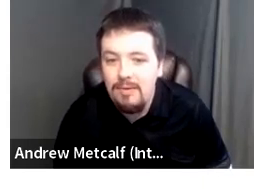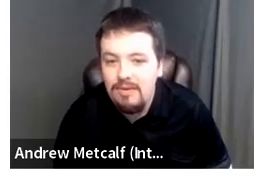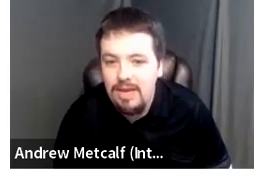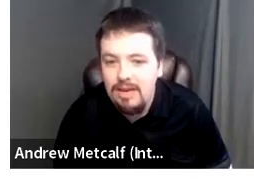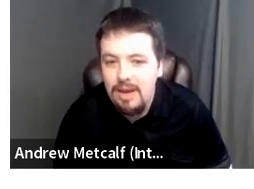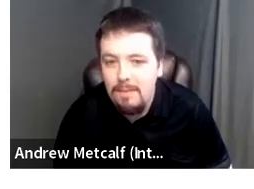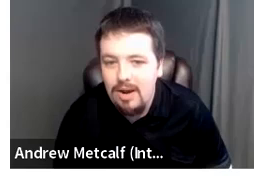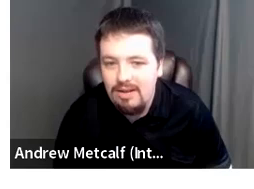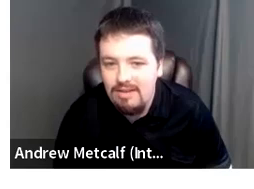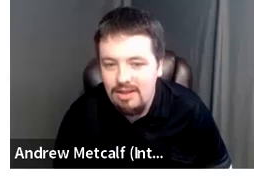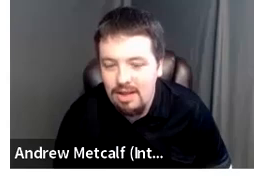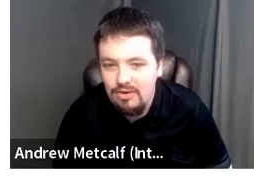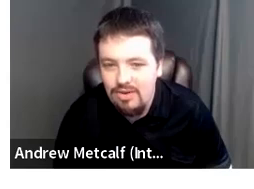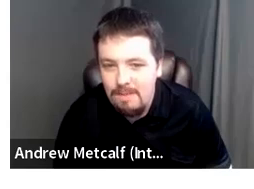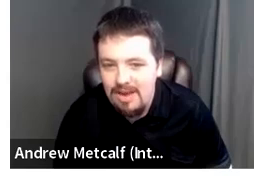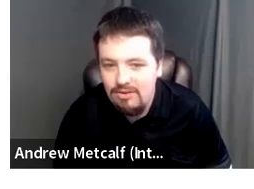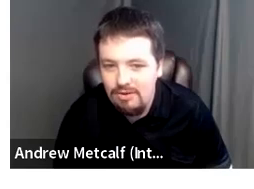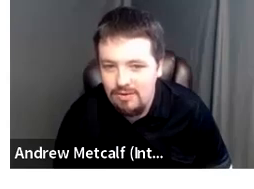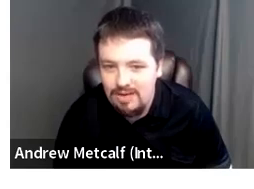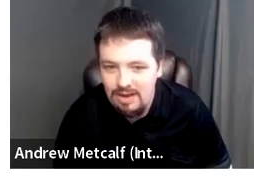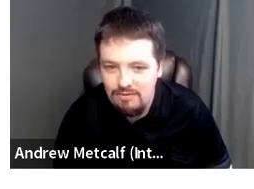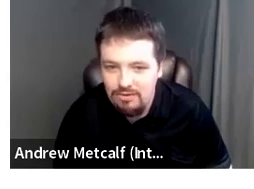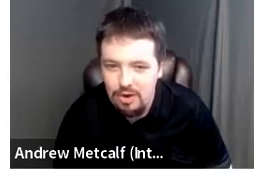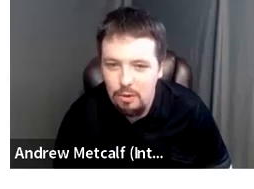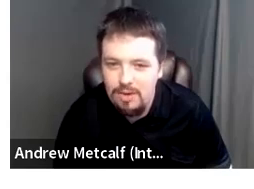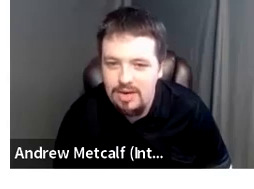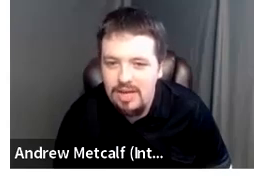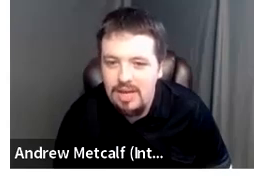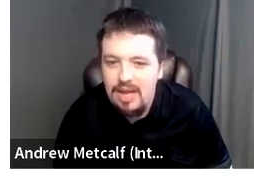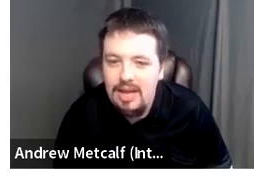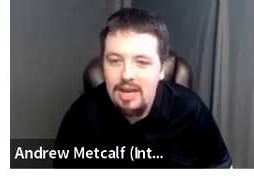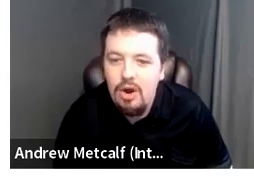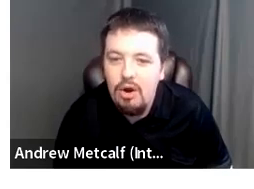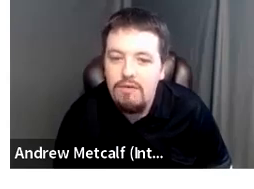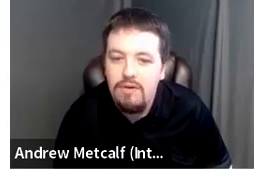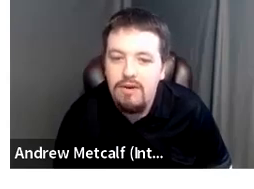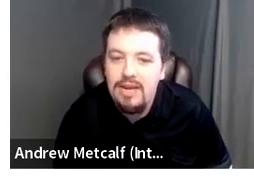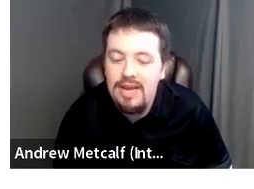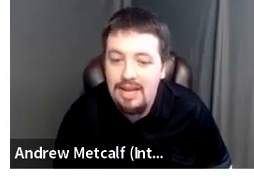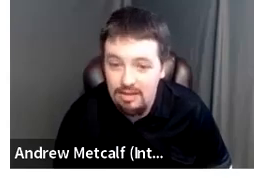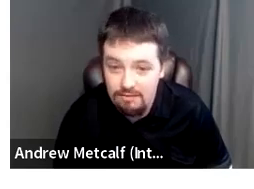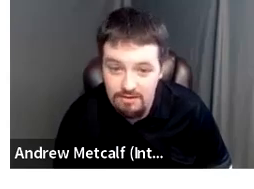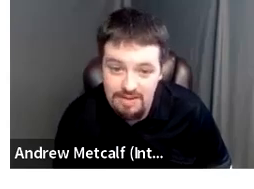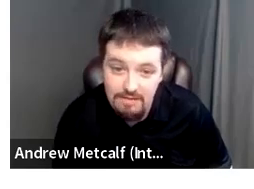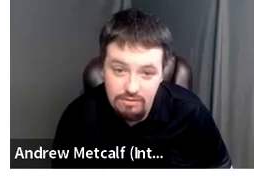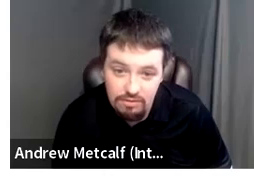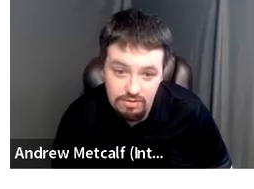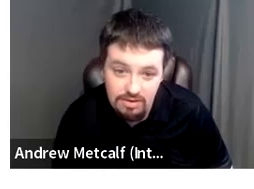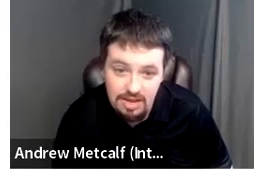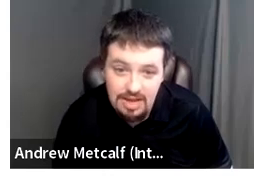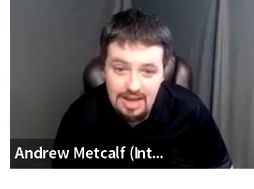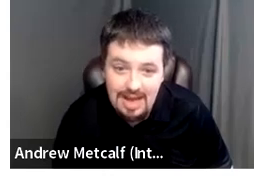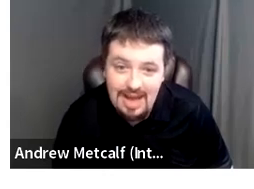1817, it was in American Sign Language mainstream for the deaf children, opened in Hartford, Connecticut, the first deaf